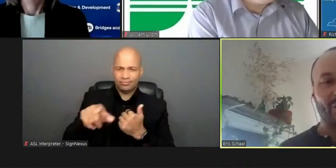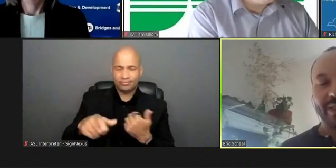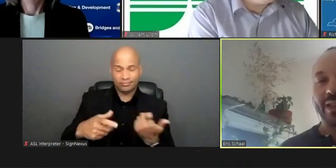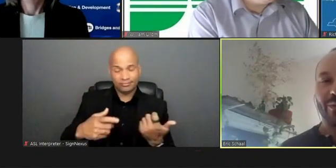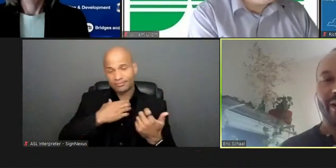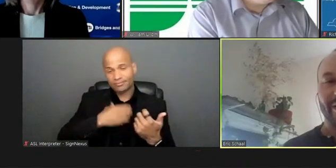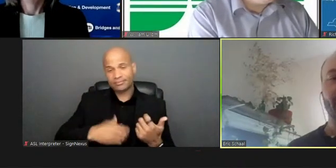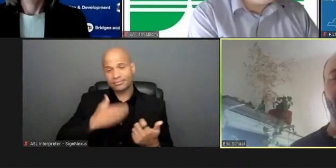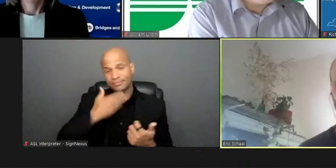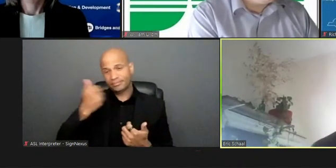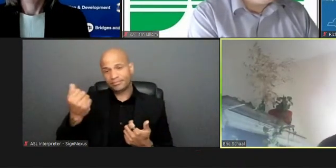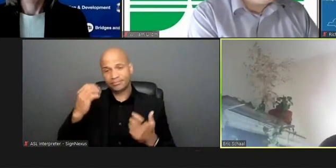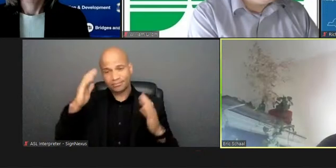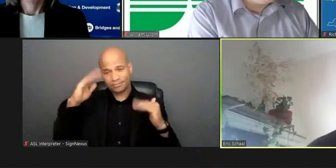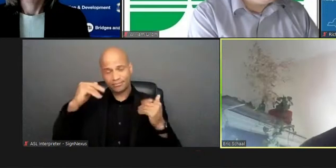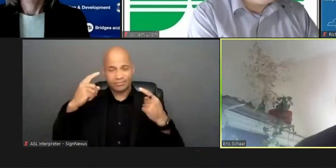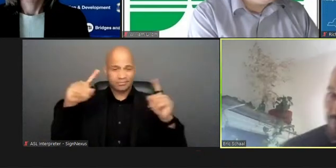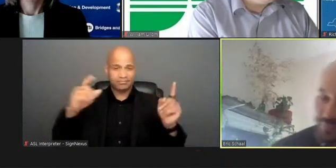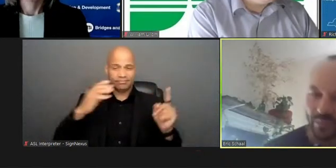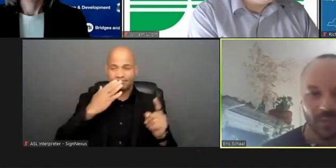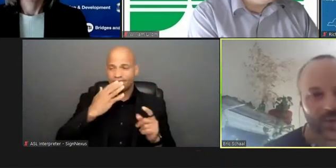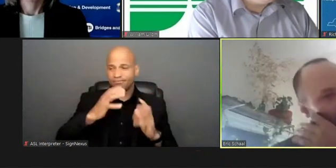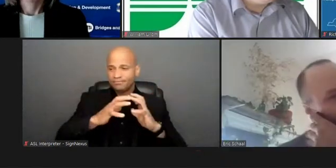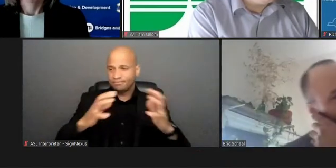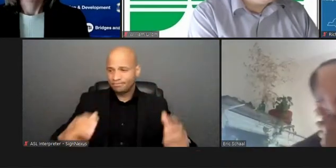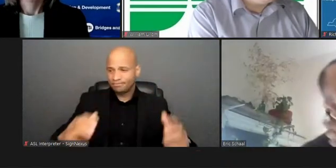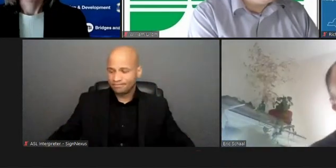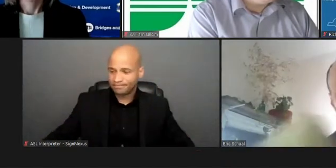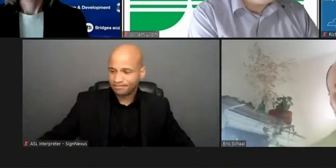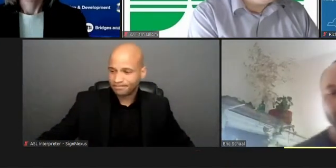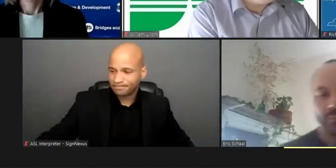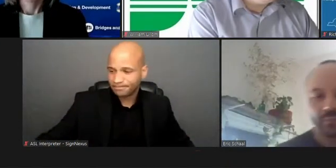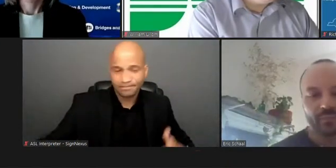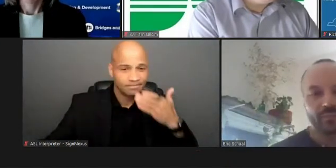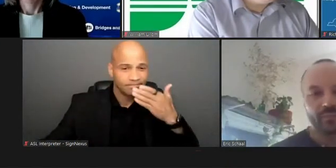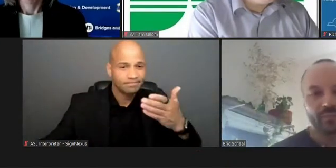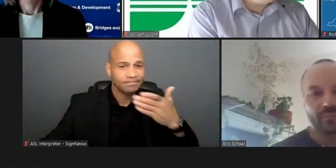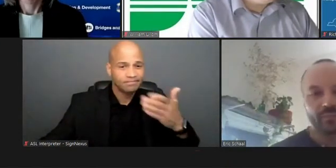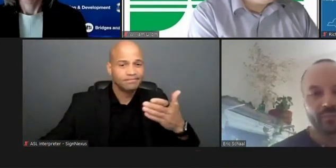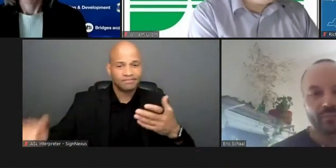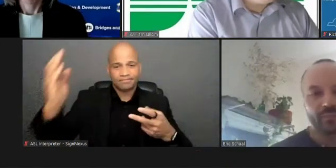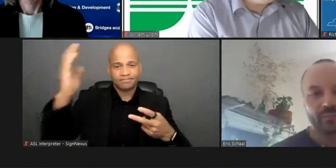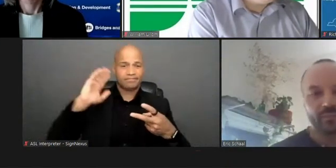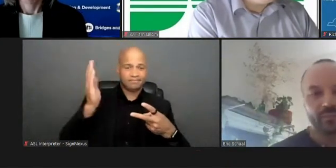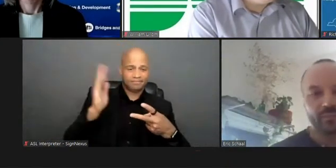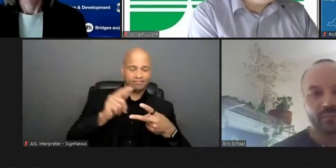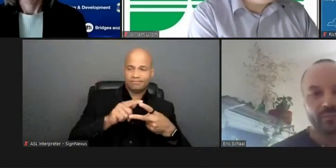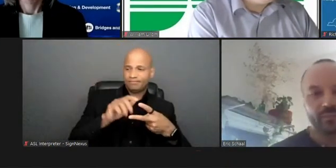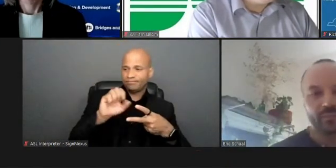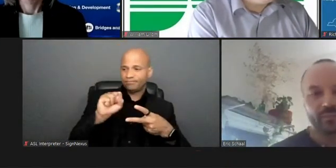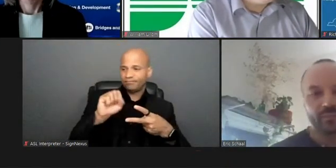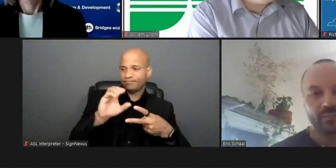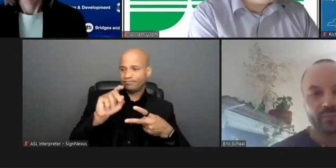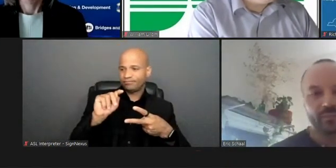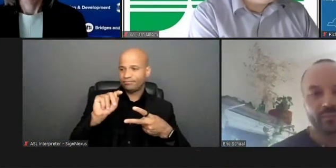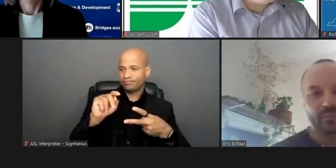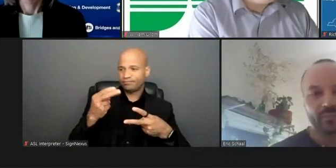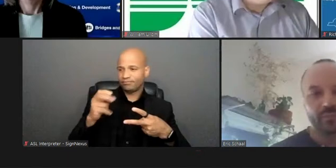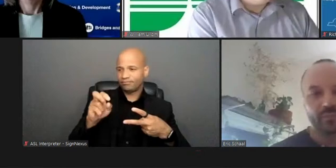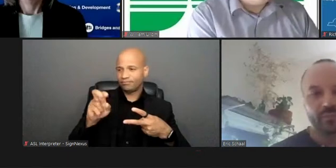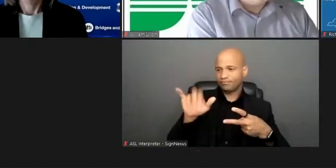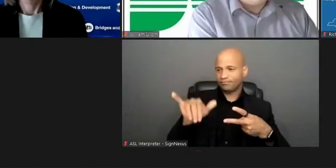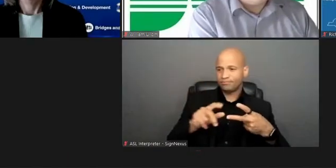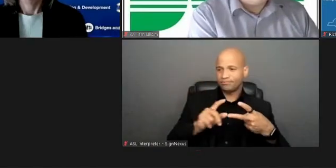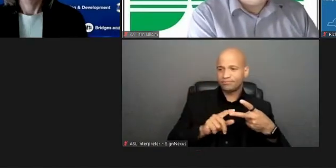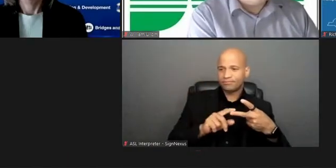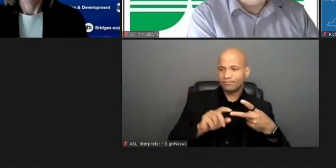the best and I hope it does work thank you very much the next speaker is Scott Henry followed by